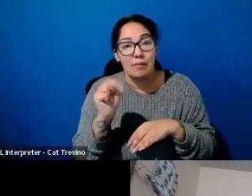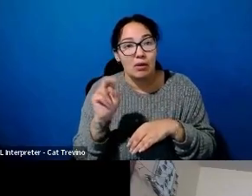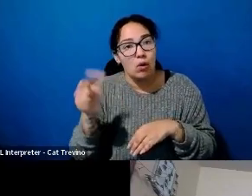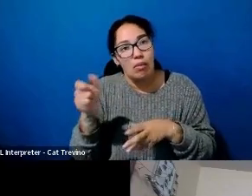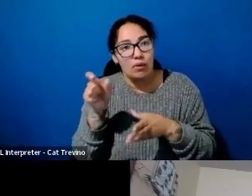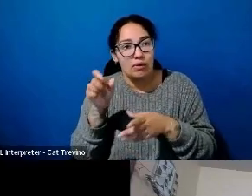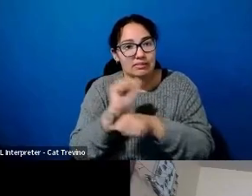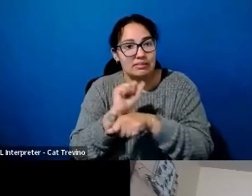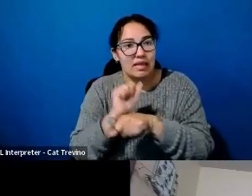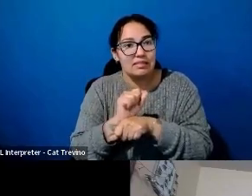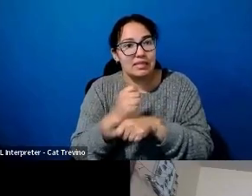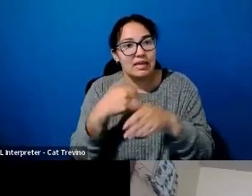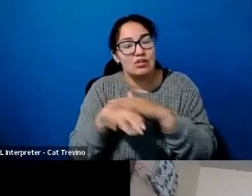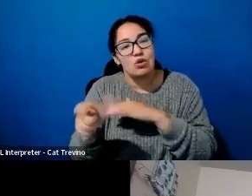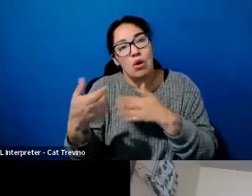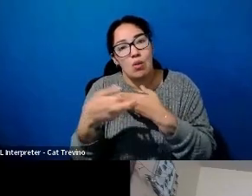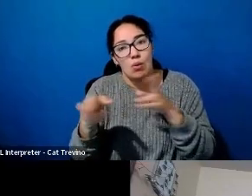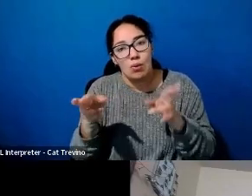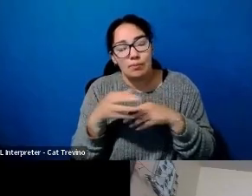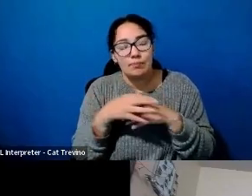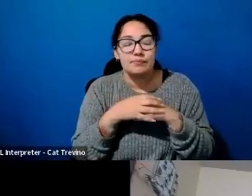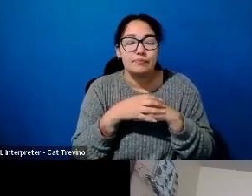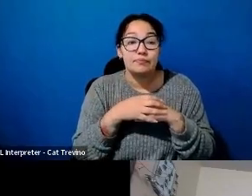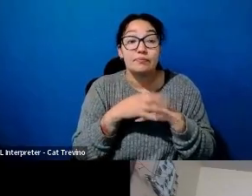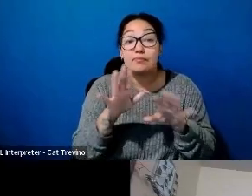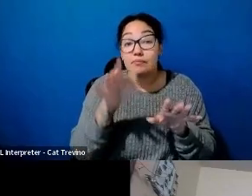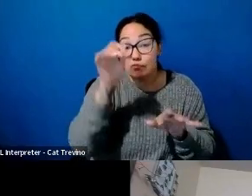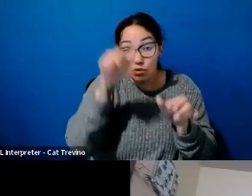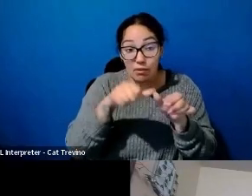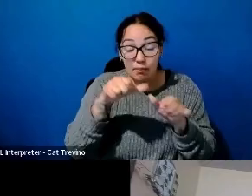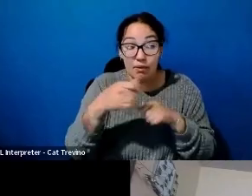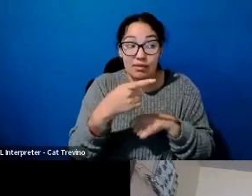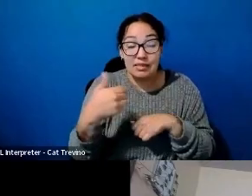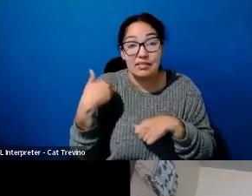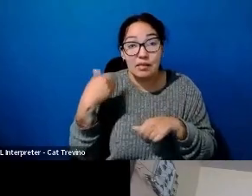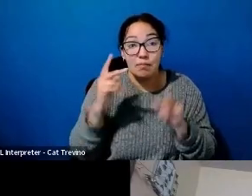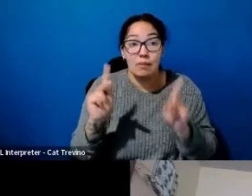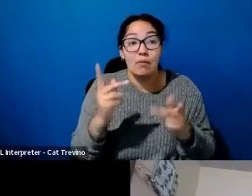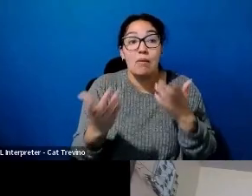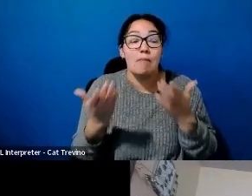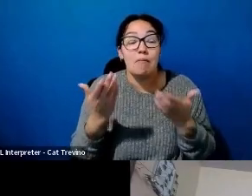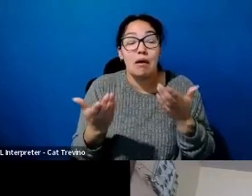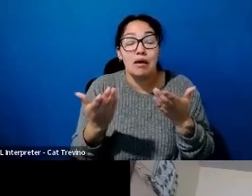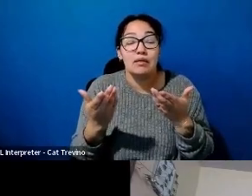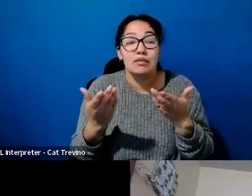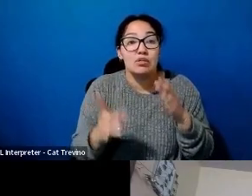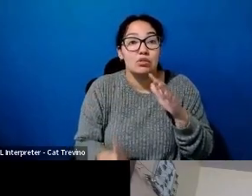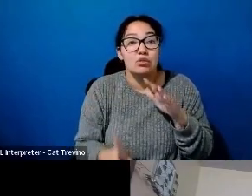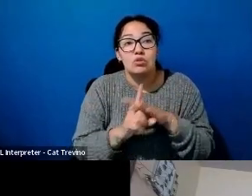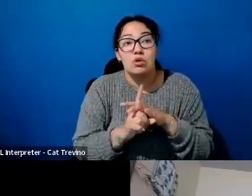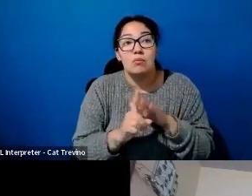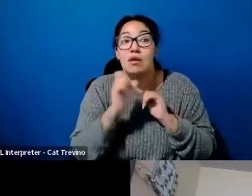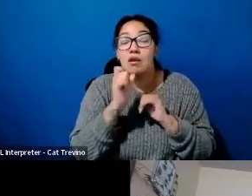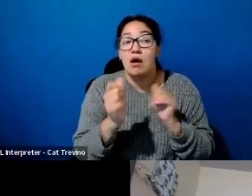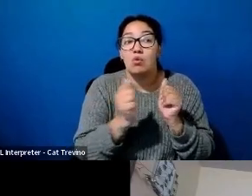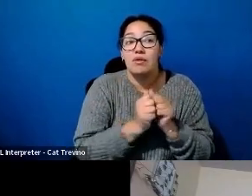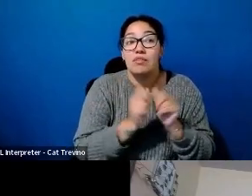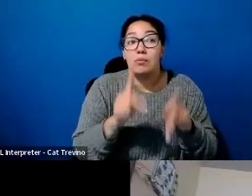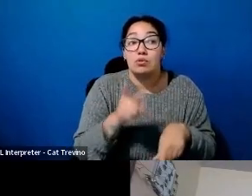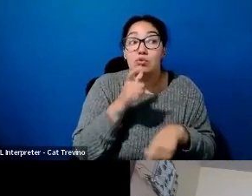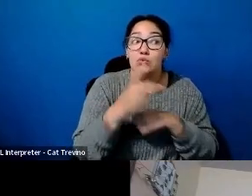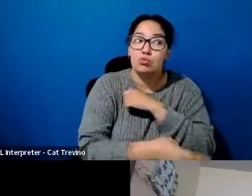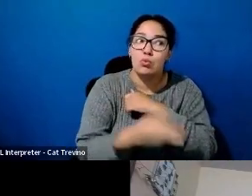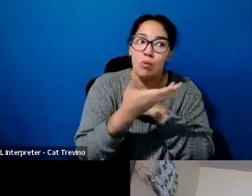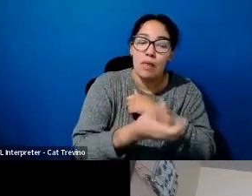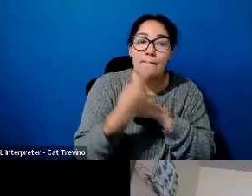room. And it's also important to remember that these young people may be coming in not with traffickers, but potentially